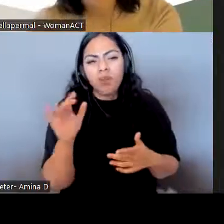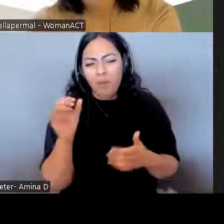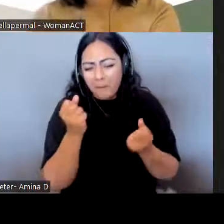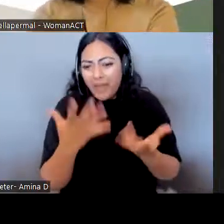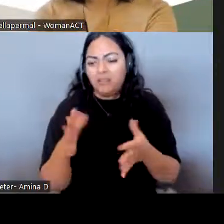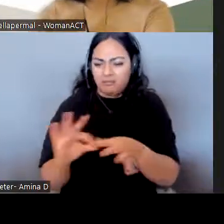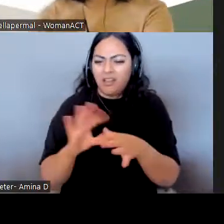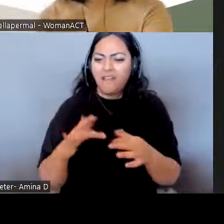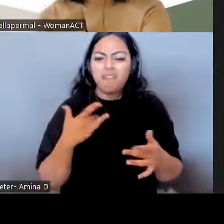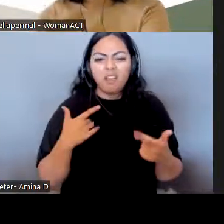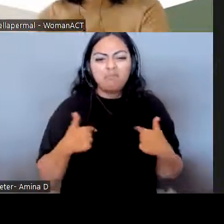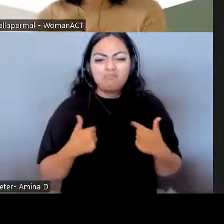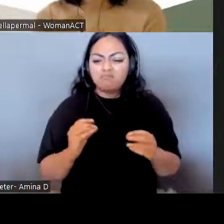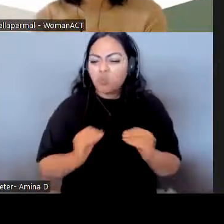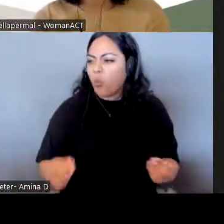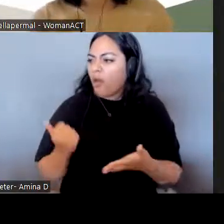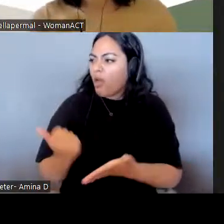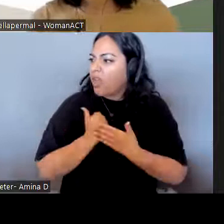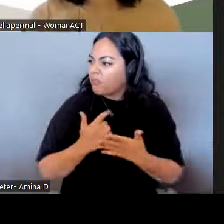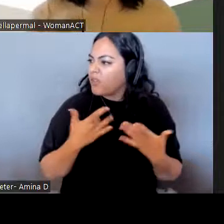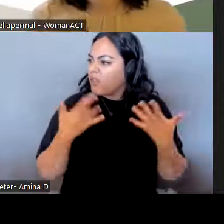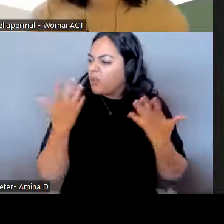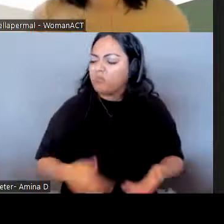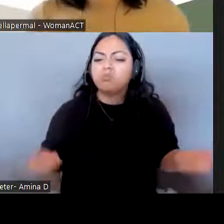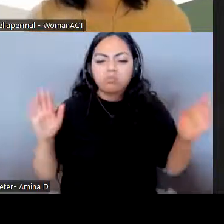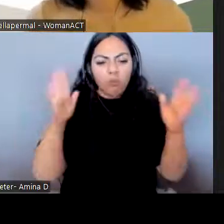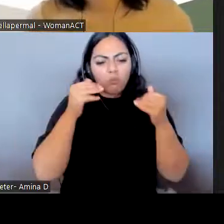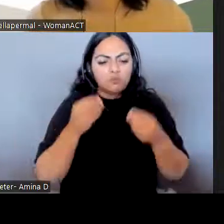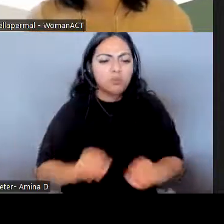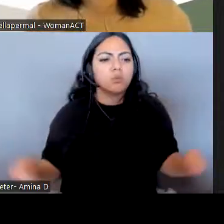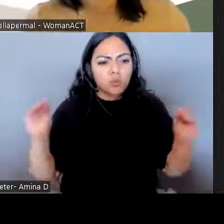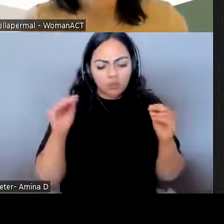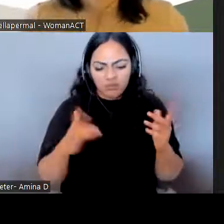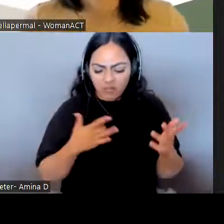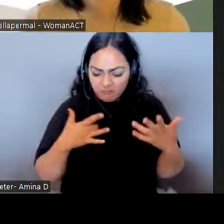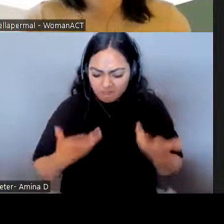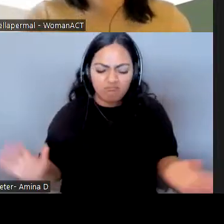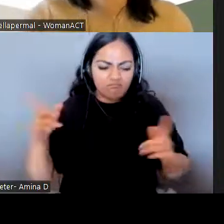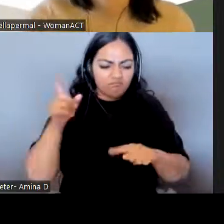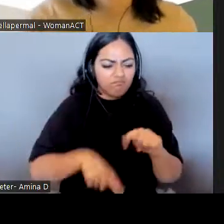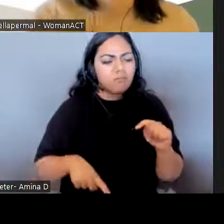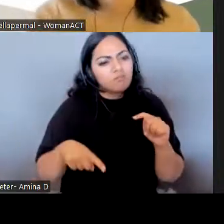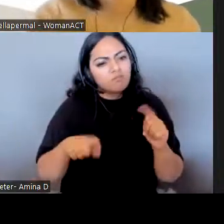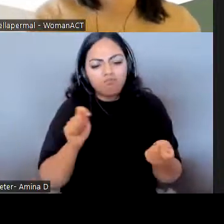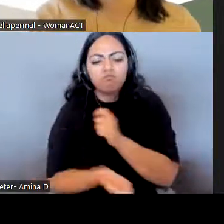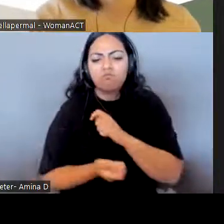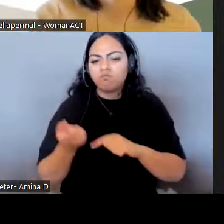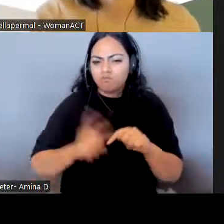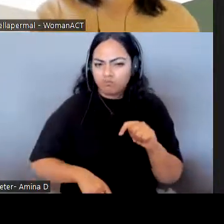as well. So women were often felt helpless to change their situation and felt resigned to it.